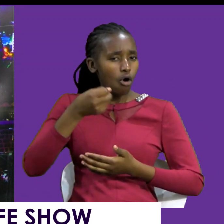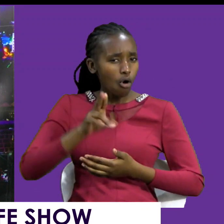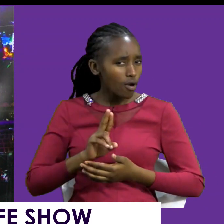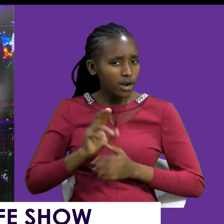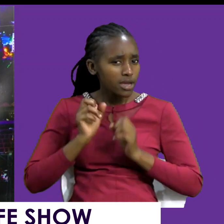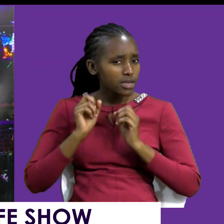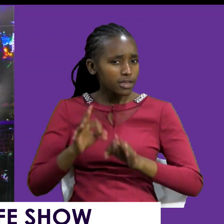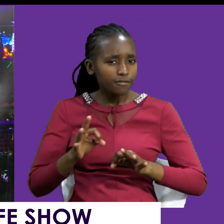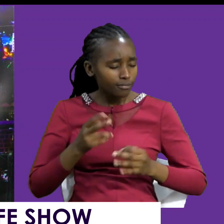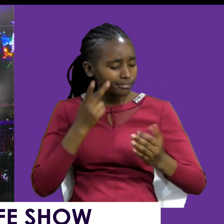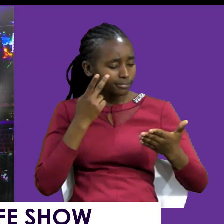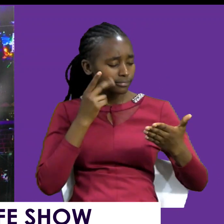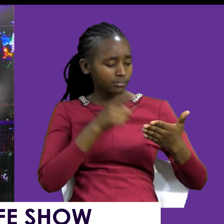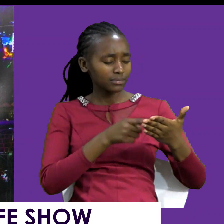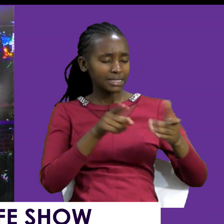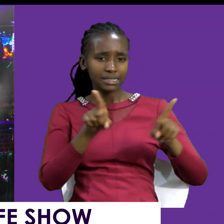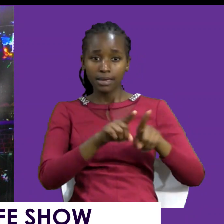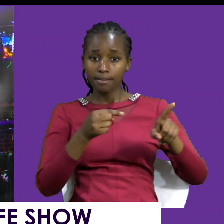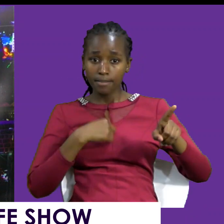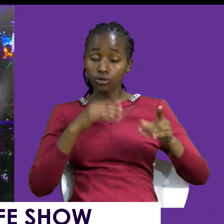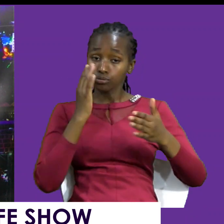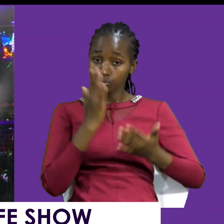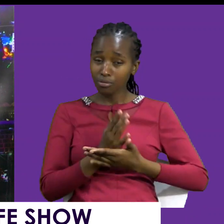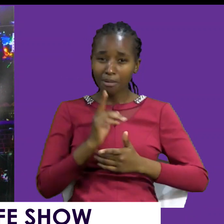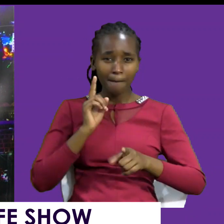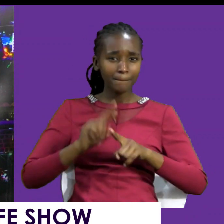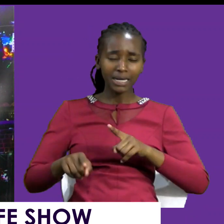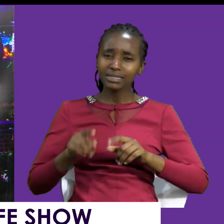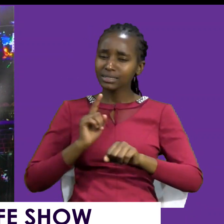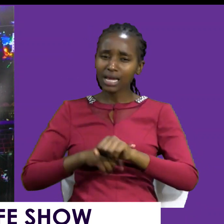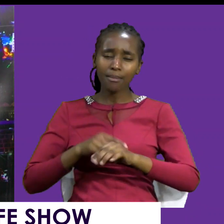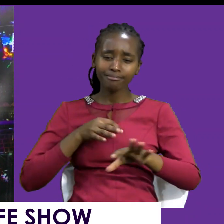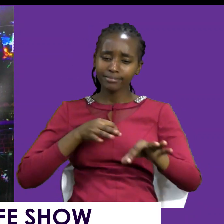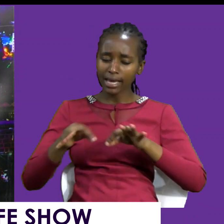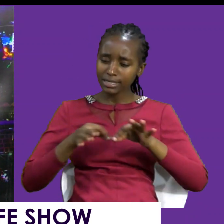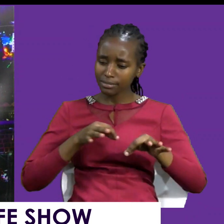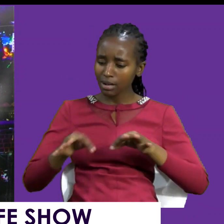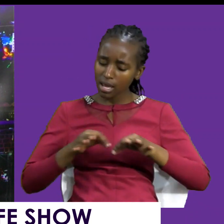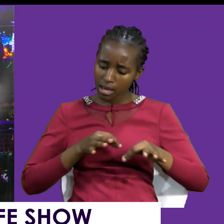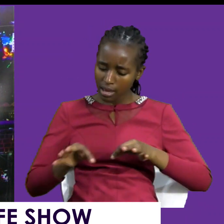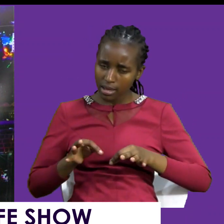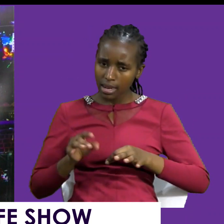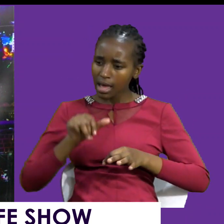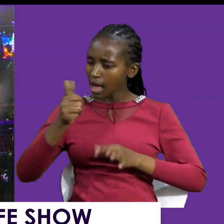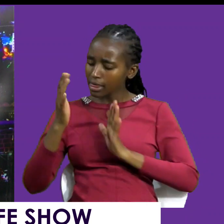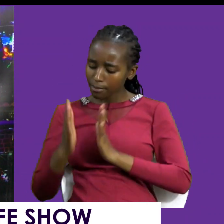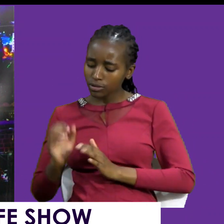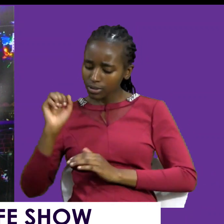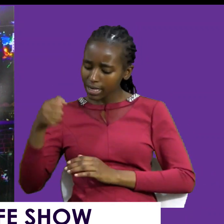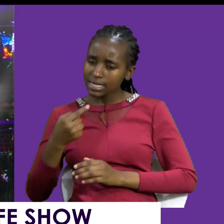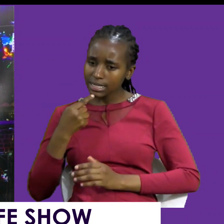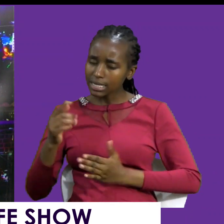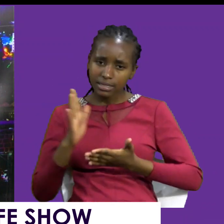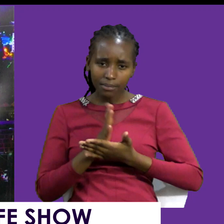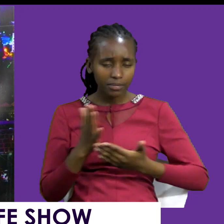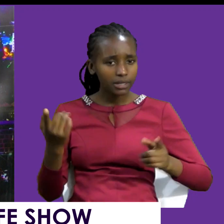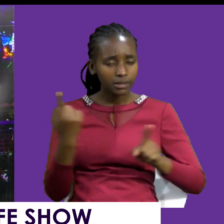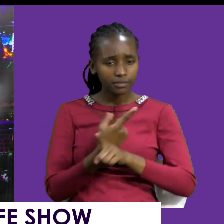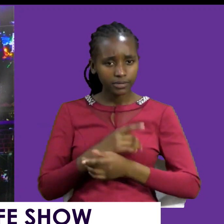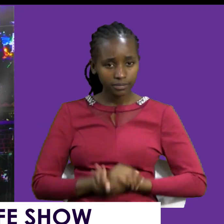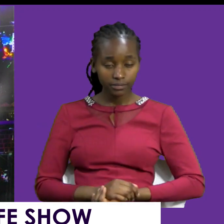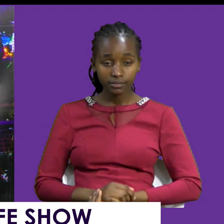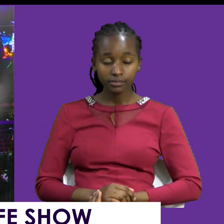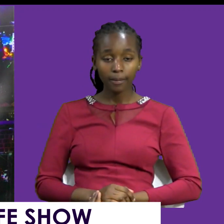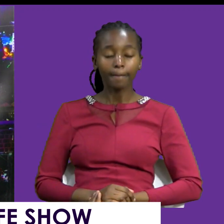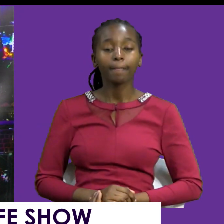look like you. In that projection, as that person is explaining who you are, you may look like you. And more